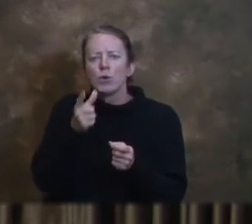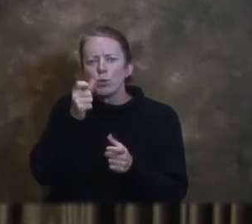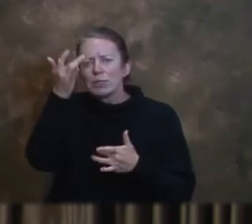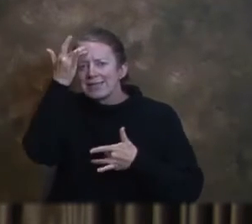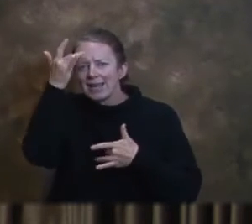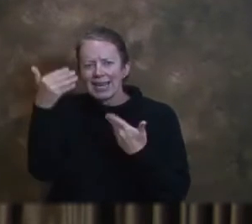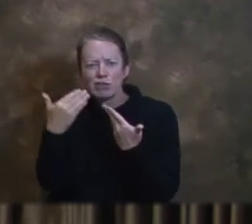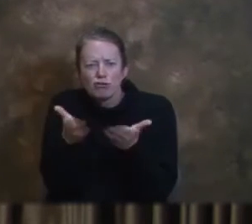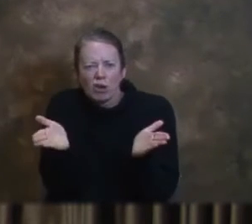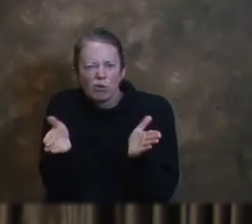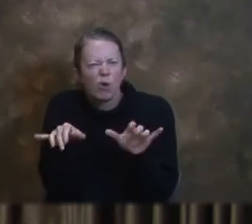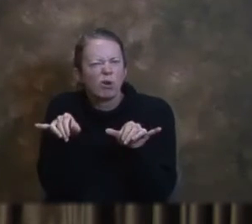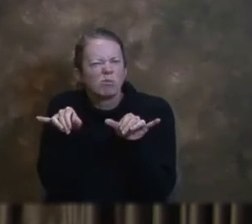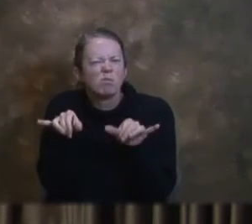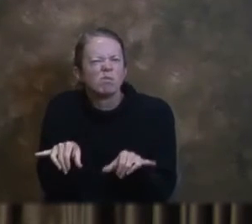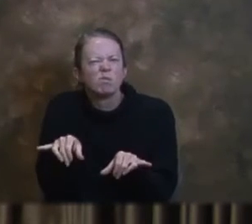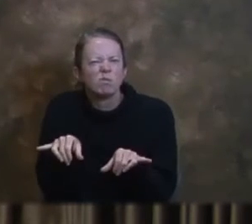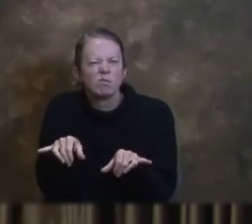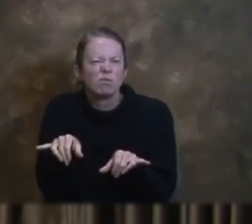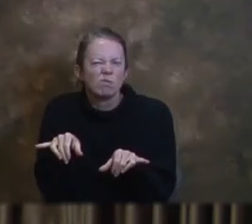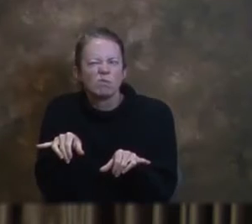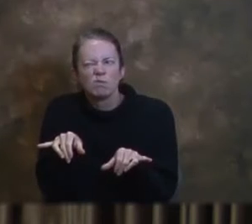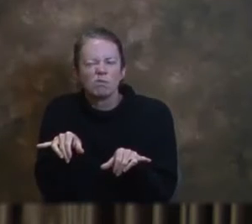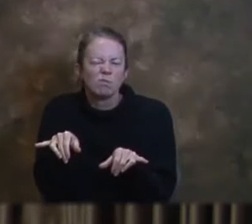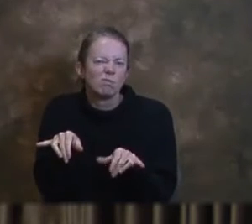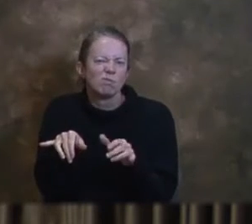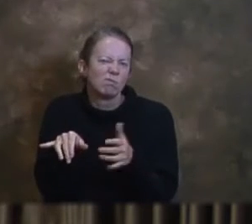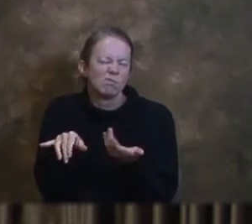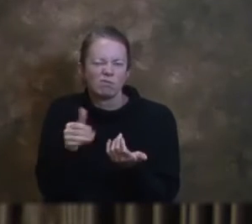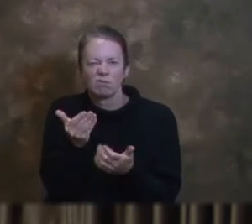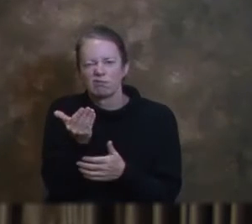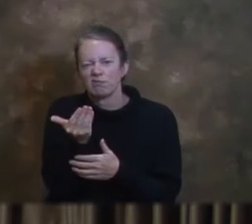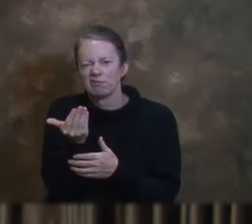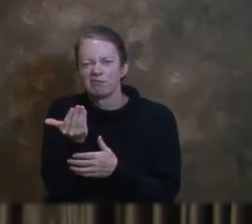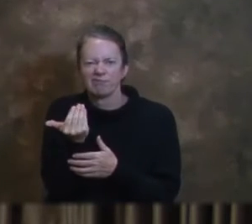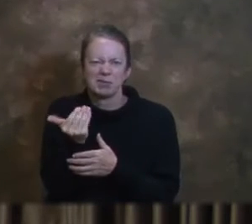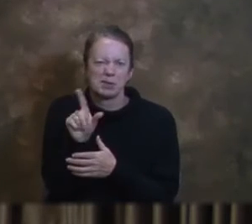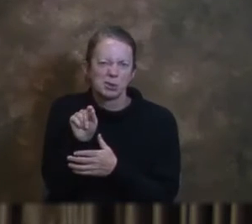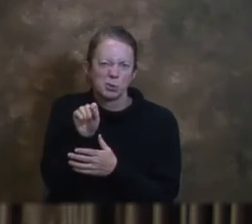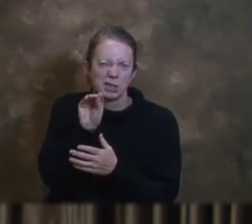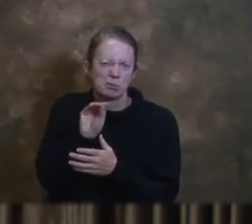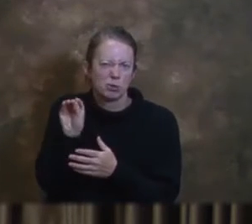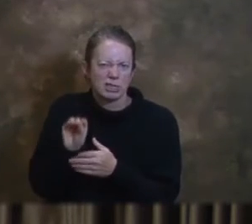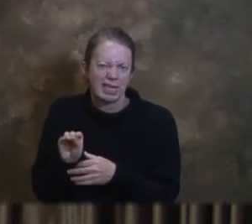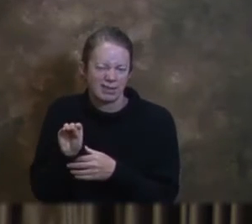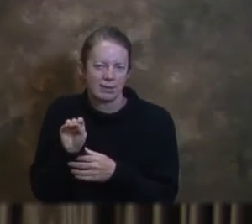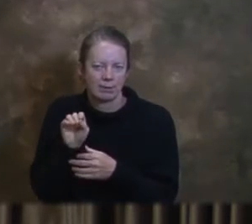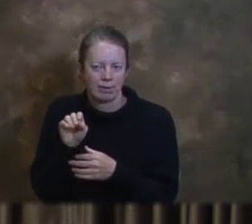much. It's still teetering somewhere around the 20% mark.